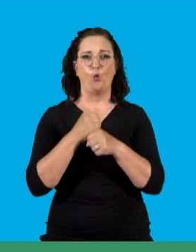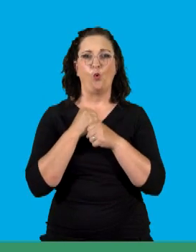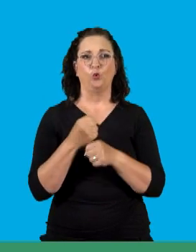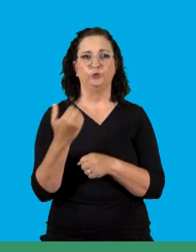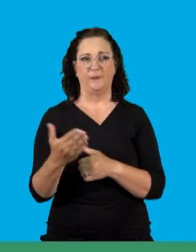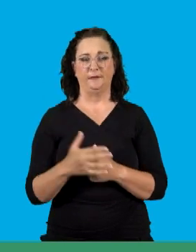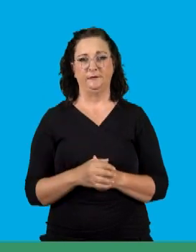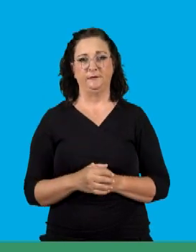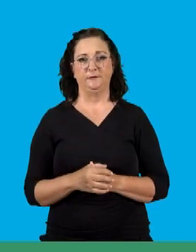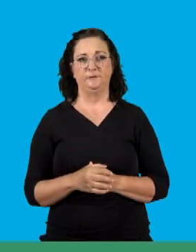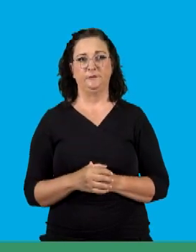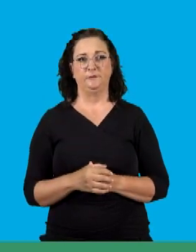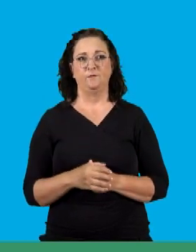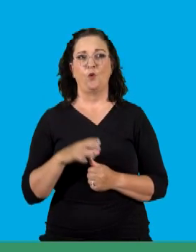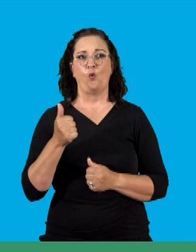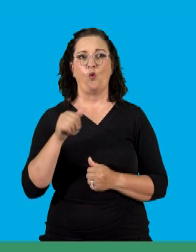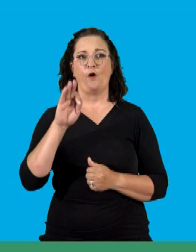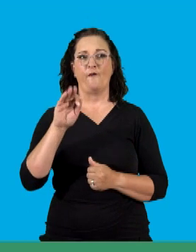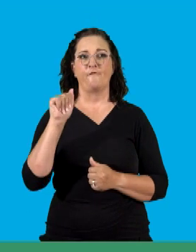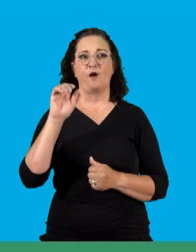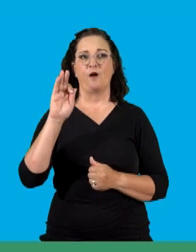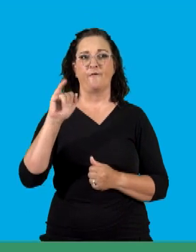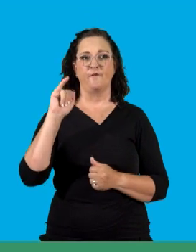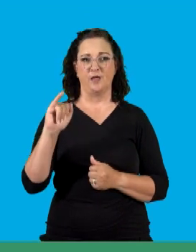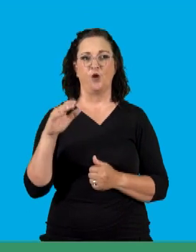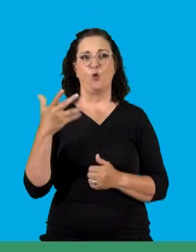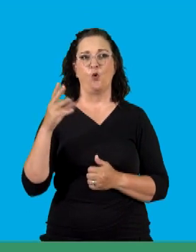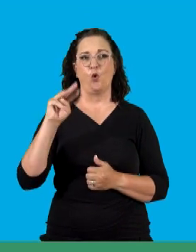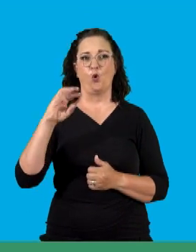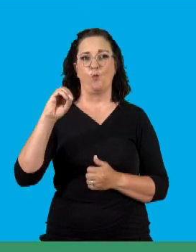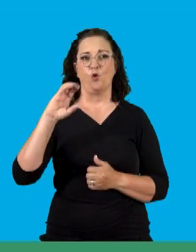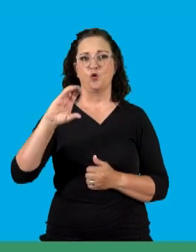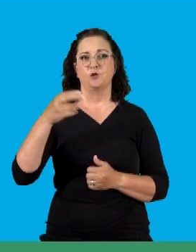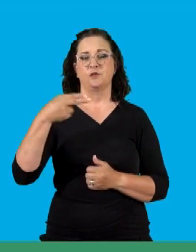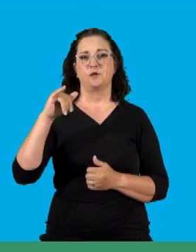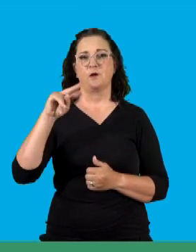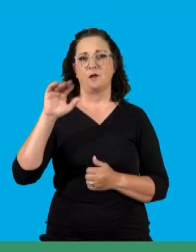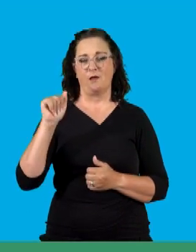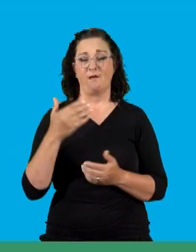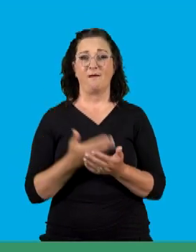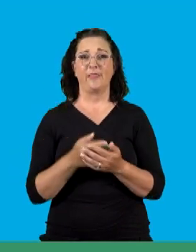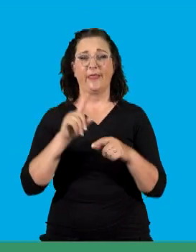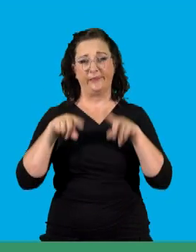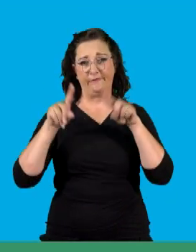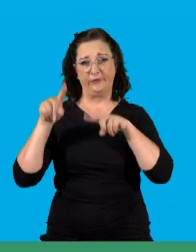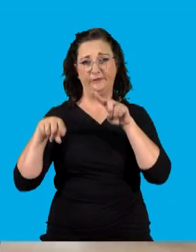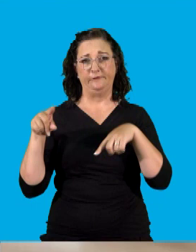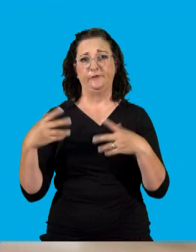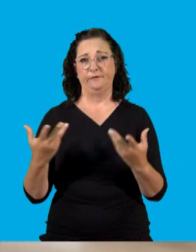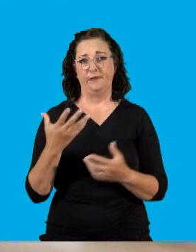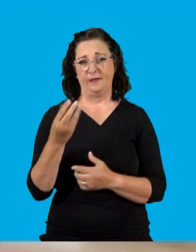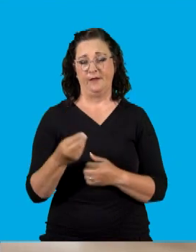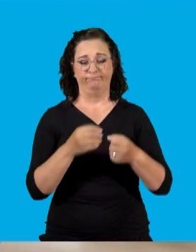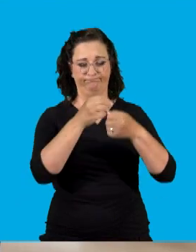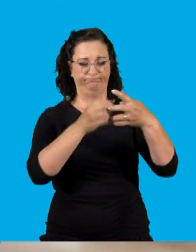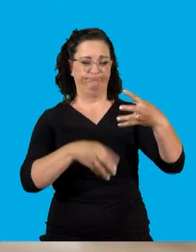muchaina. So these are the types of gambling that we have. So these types of gambling, they give false